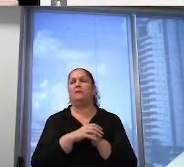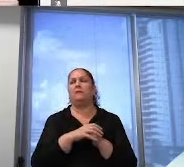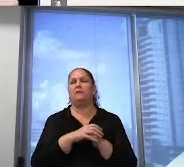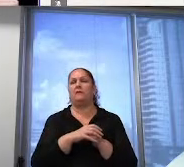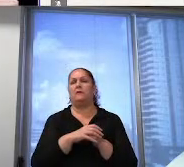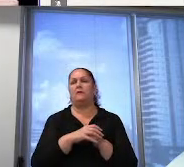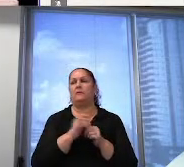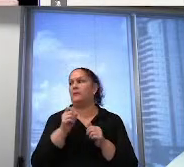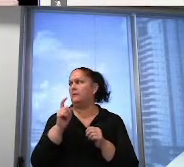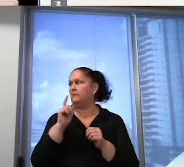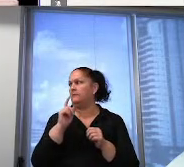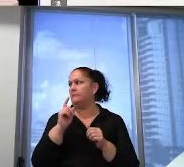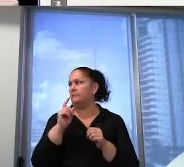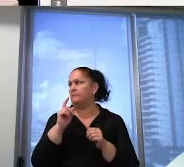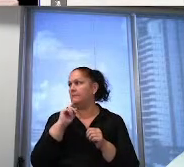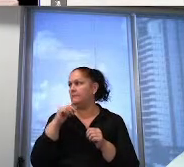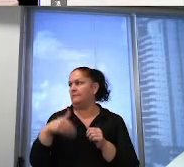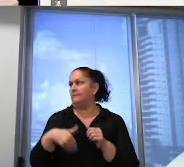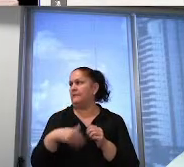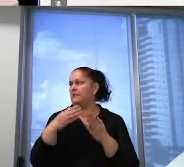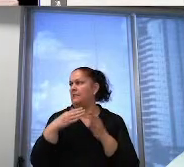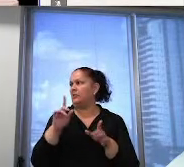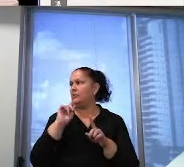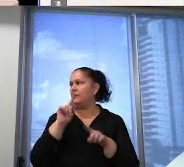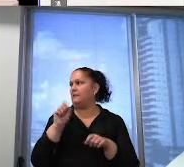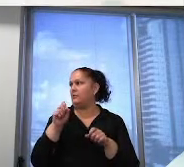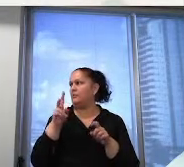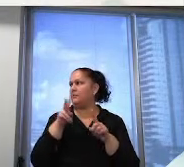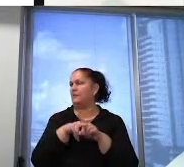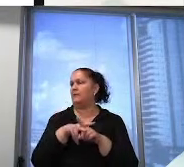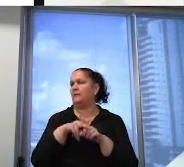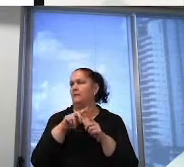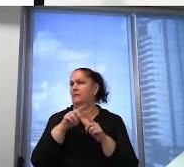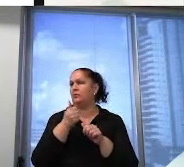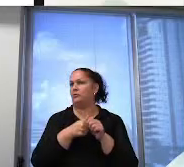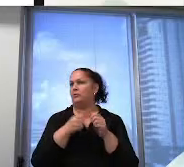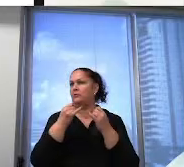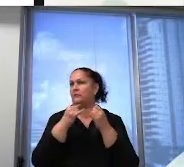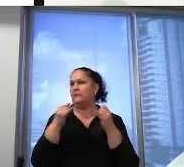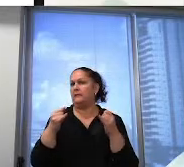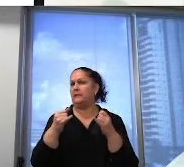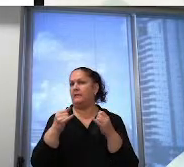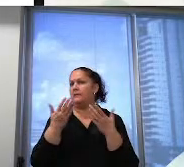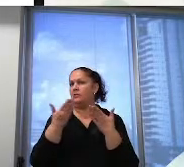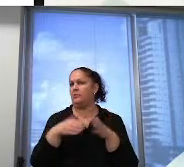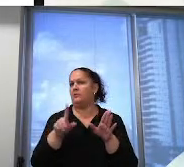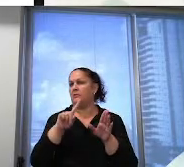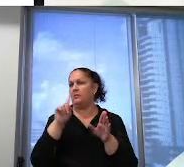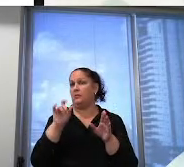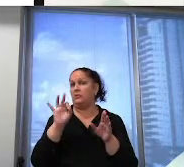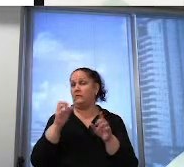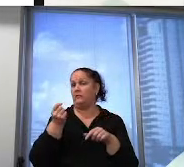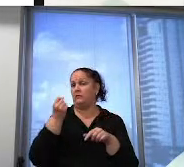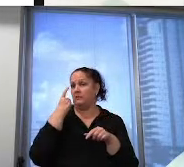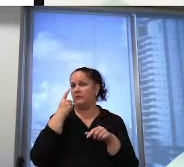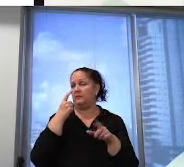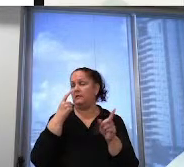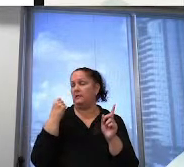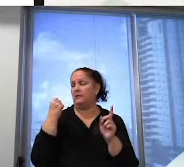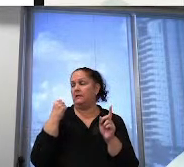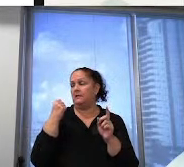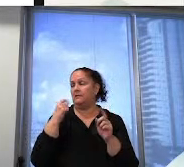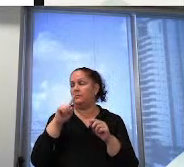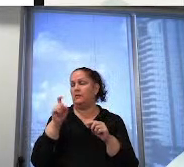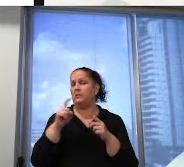But I'm going to guess, Mr. Burmeister, that there's going to be a general answer applicable to each of these lines. And the general question, if I understand